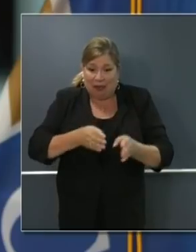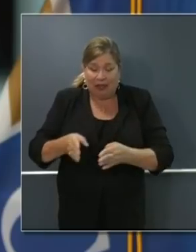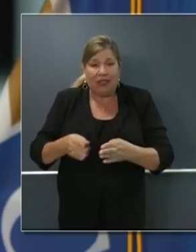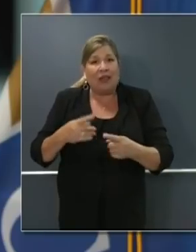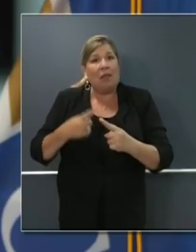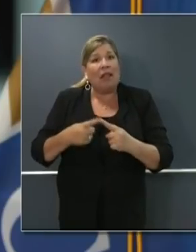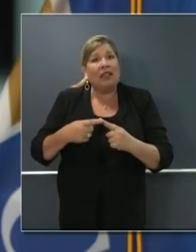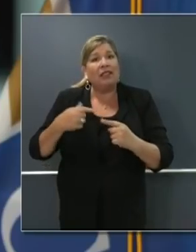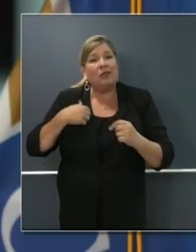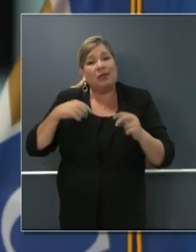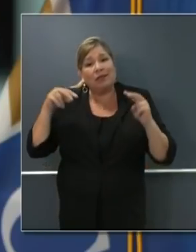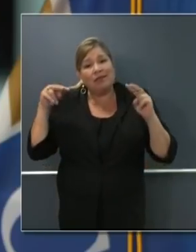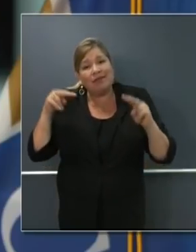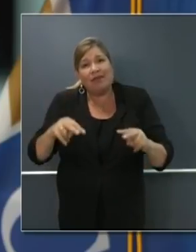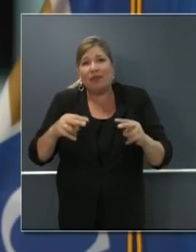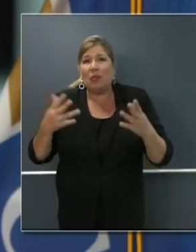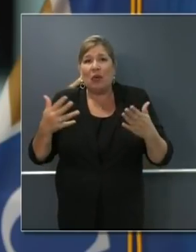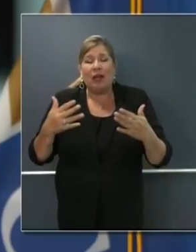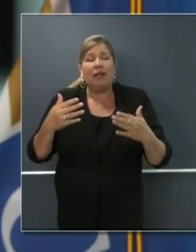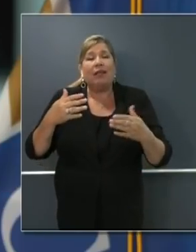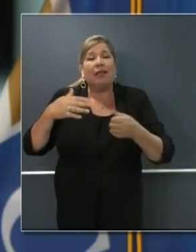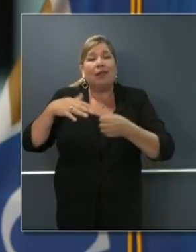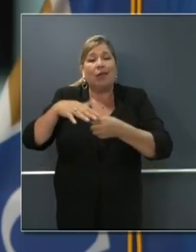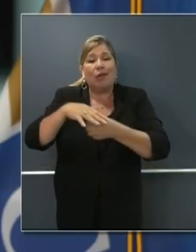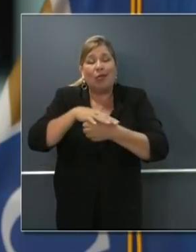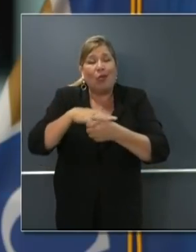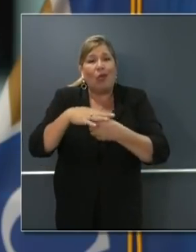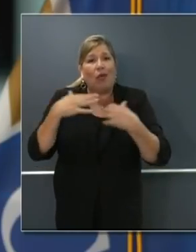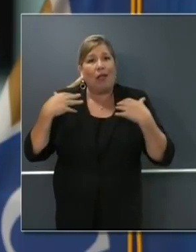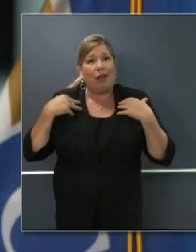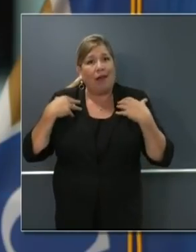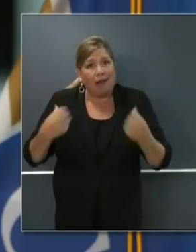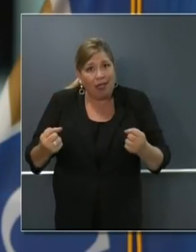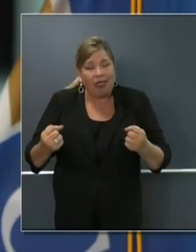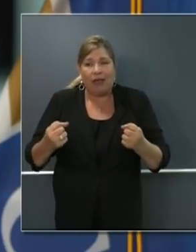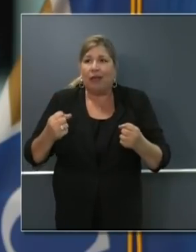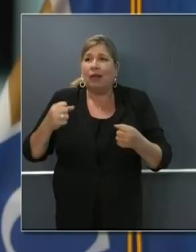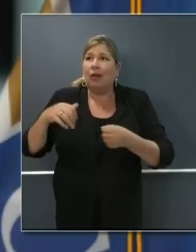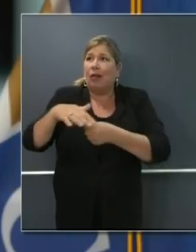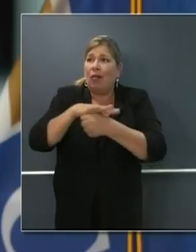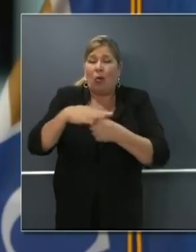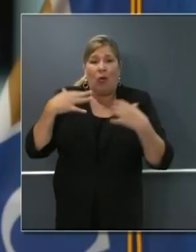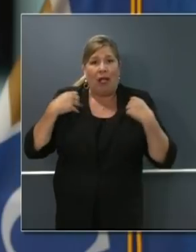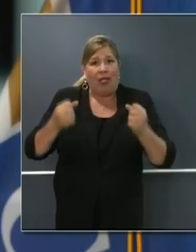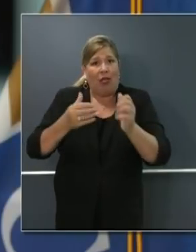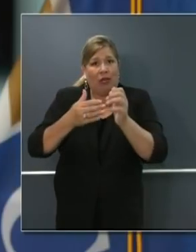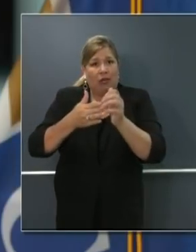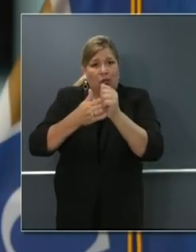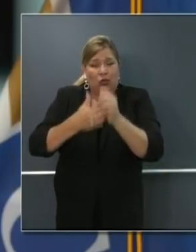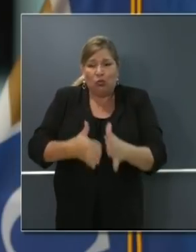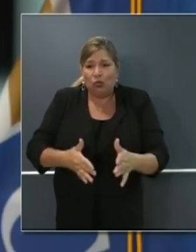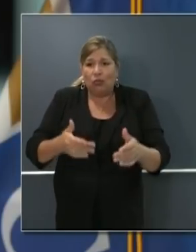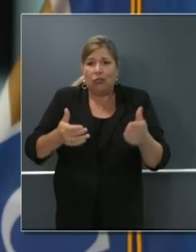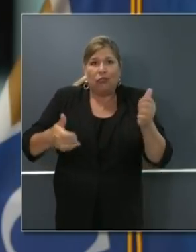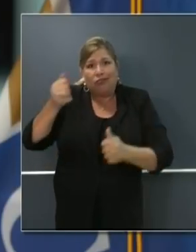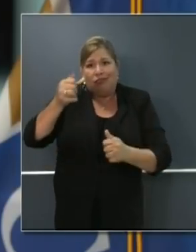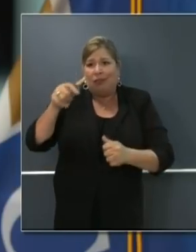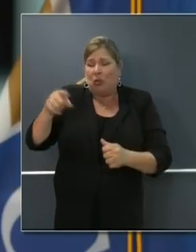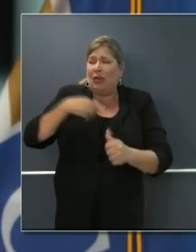which is driven by local health directors and their determination of what's appropriate, what's not, that is guided